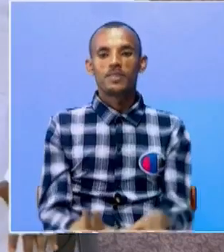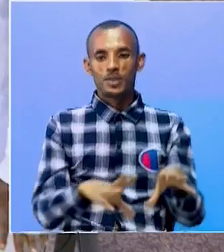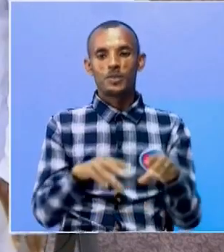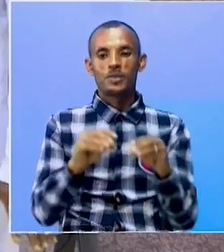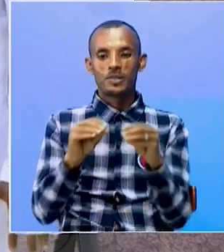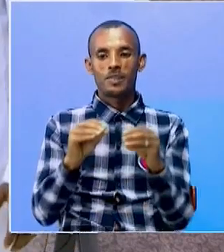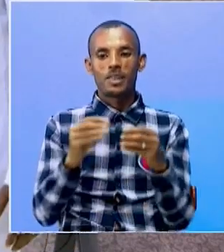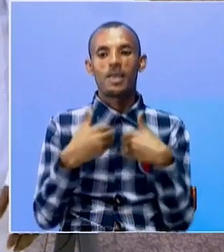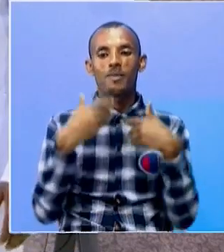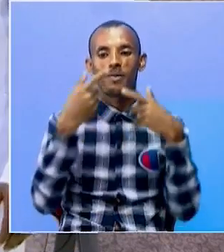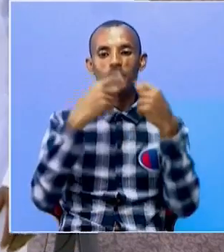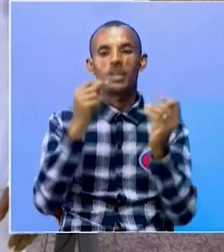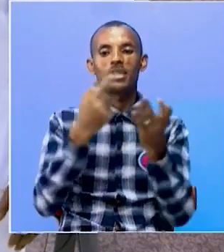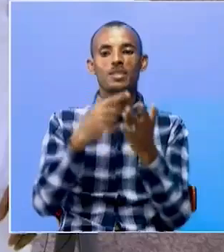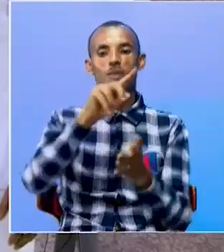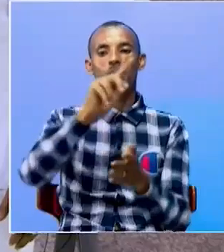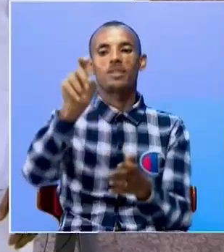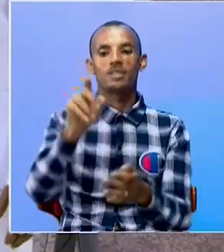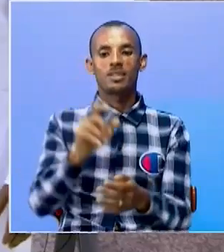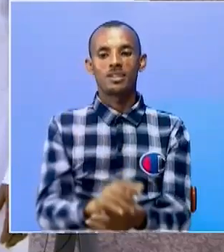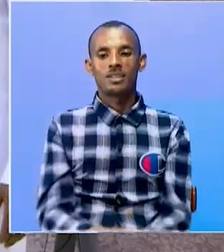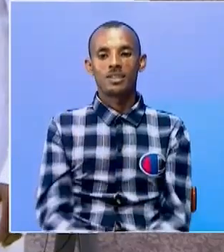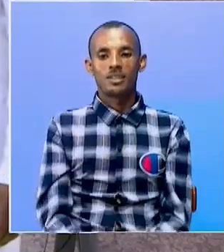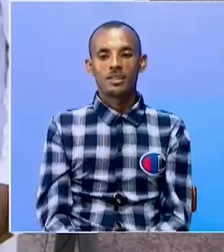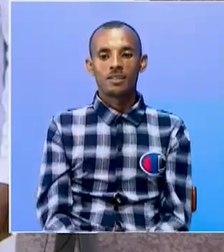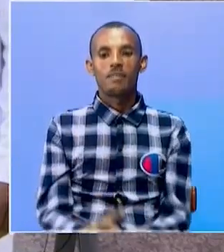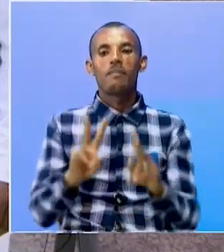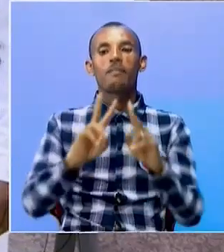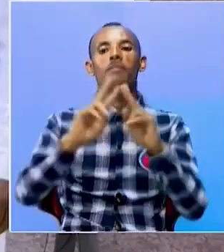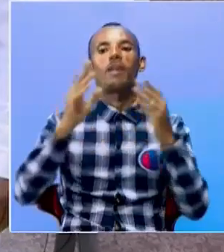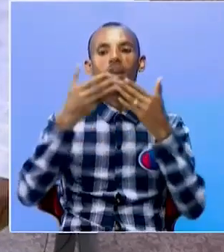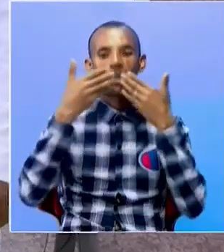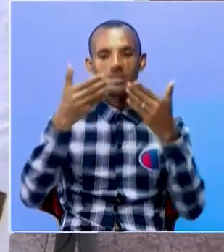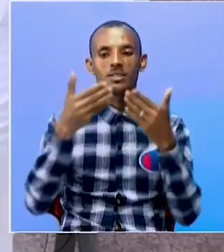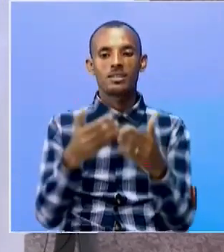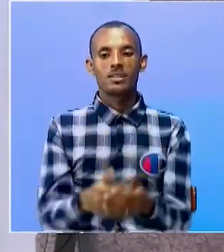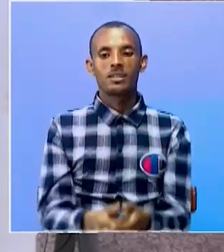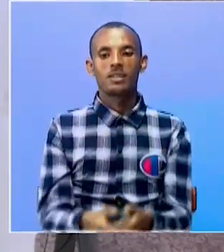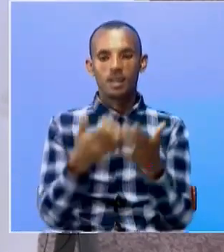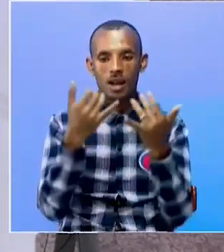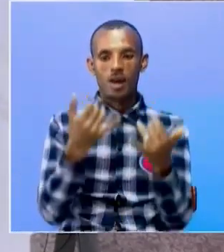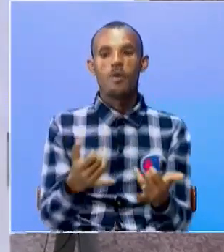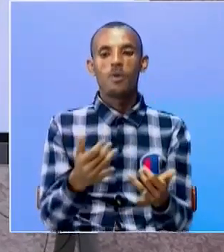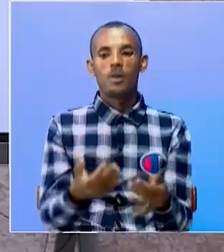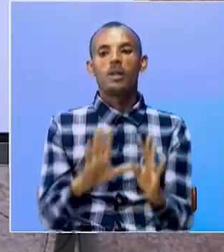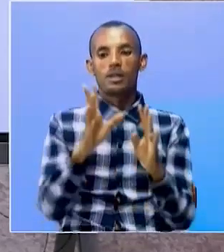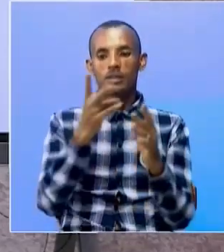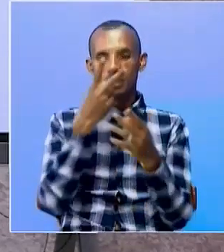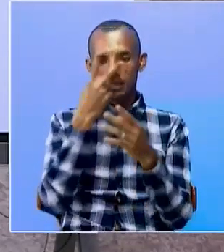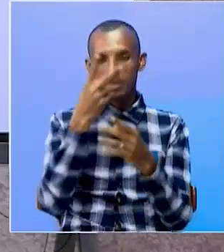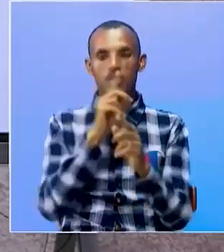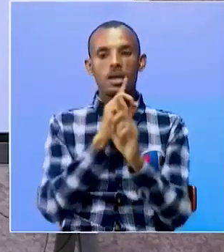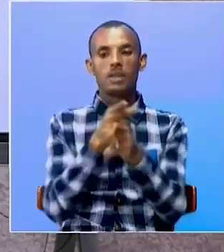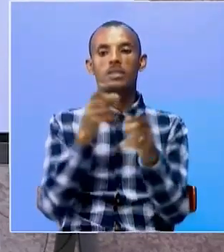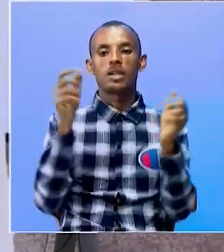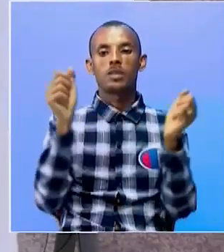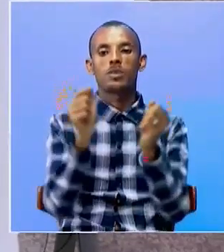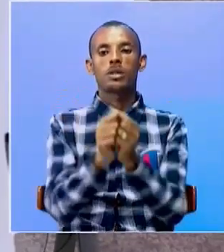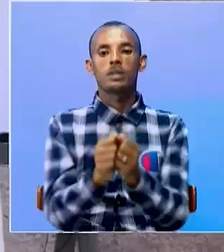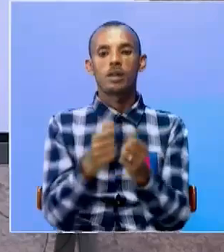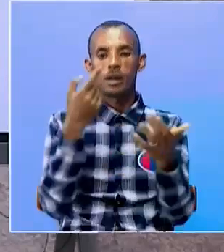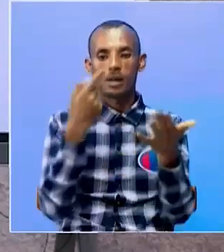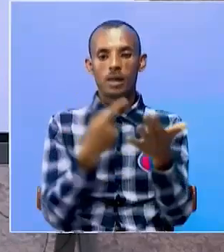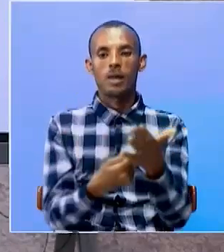Students, have you tried the question? Very nice. Now, let's see the answer together.